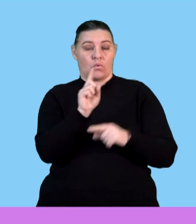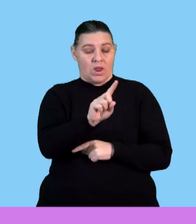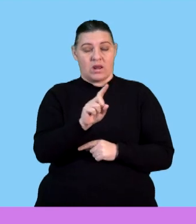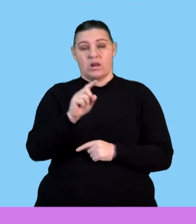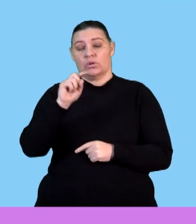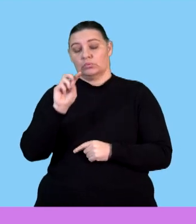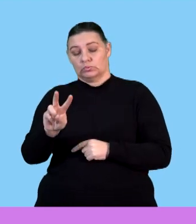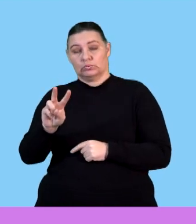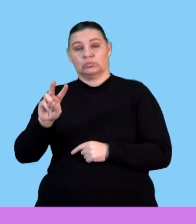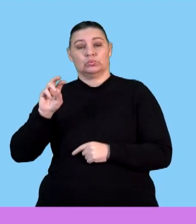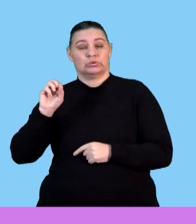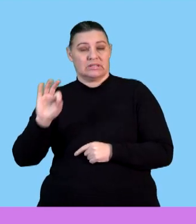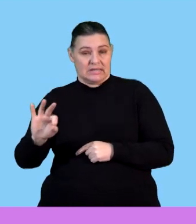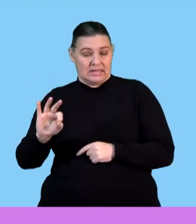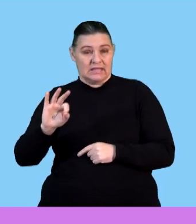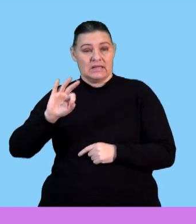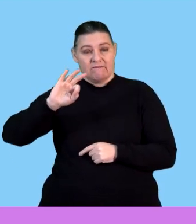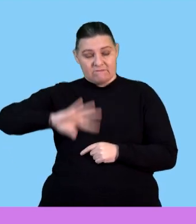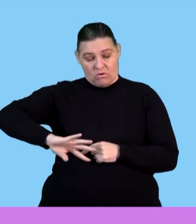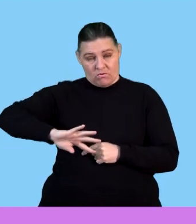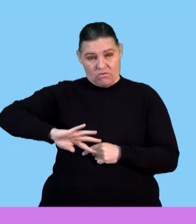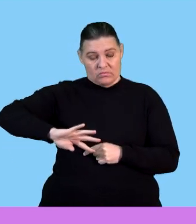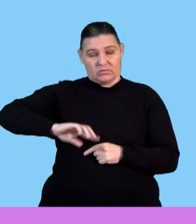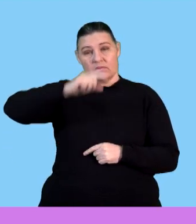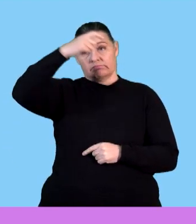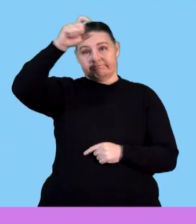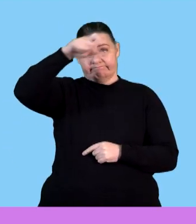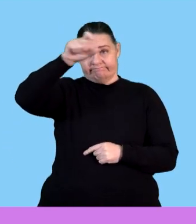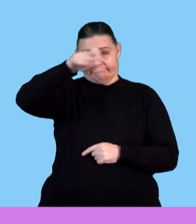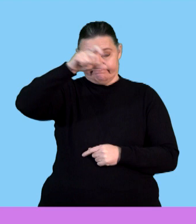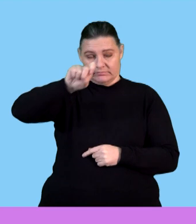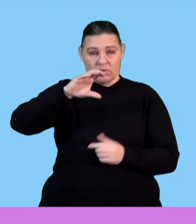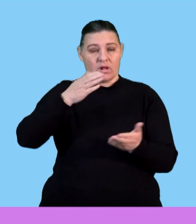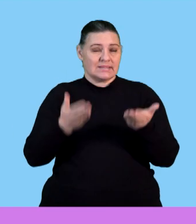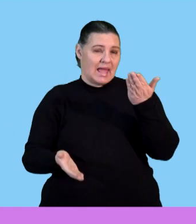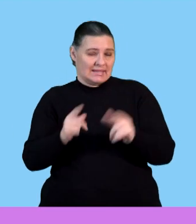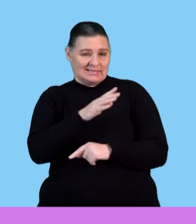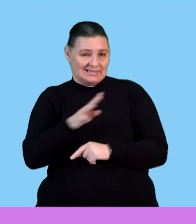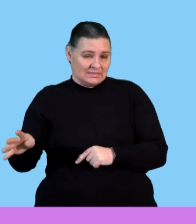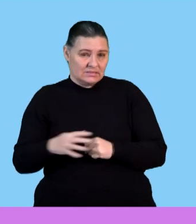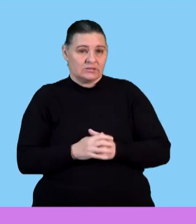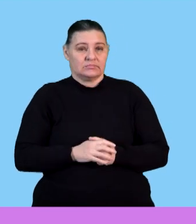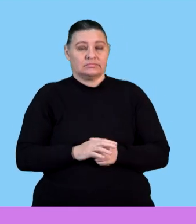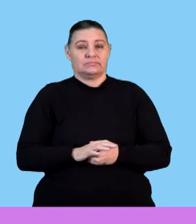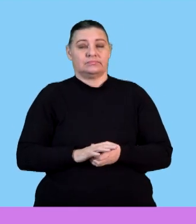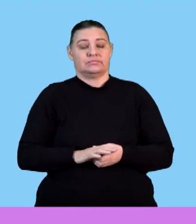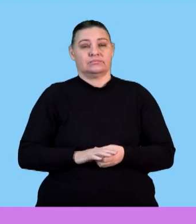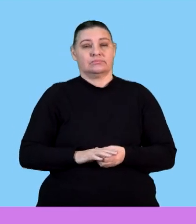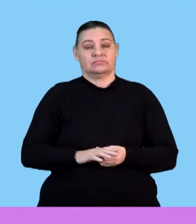1, block 2, block 3, block 4, and we've got to figure out our sliding scale.